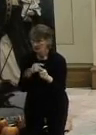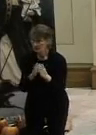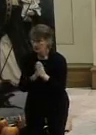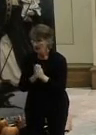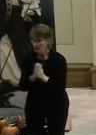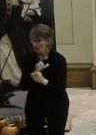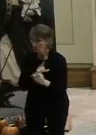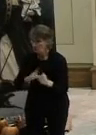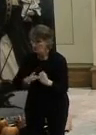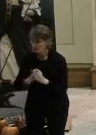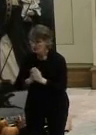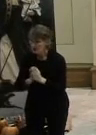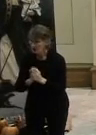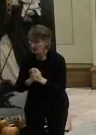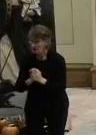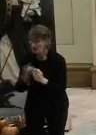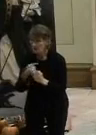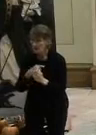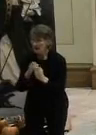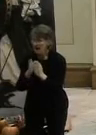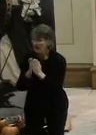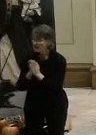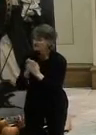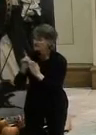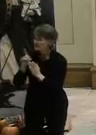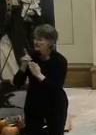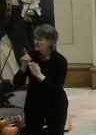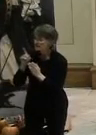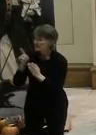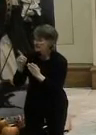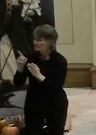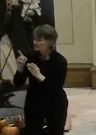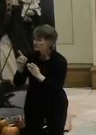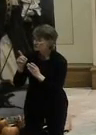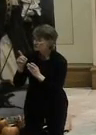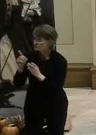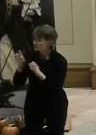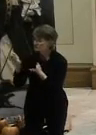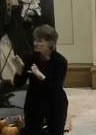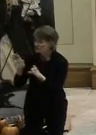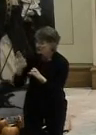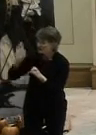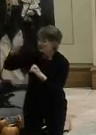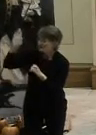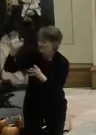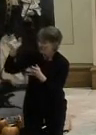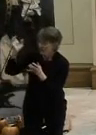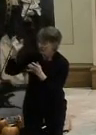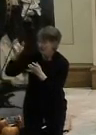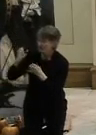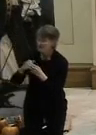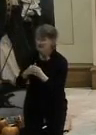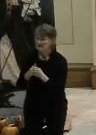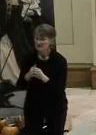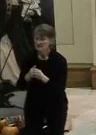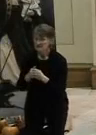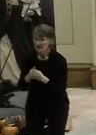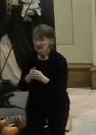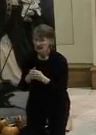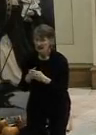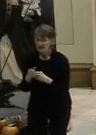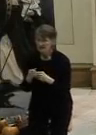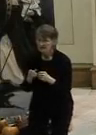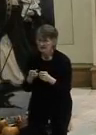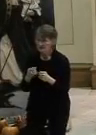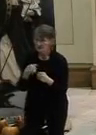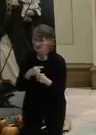us to do his will. And may we hear at the end of our lives, you have done well, good and